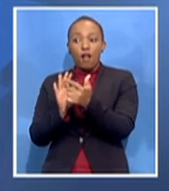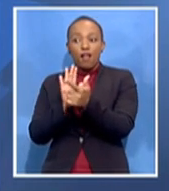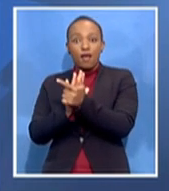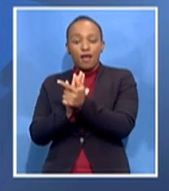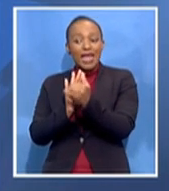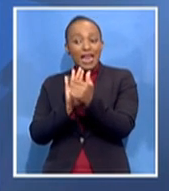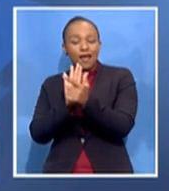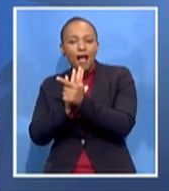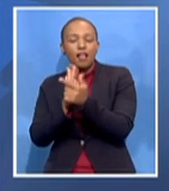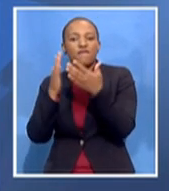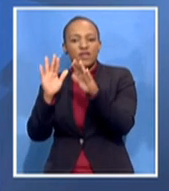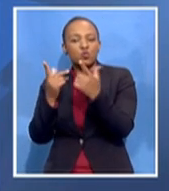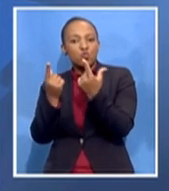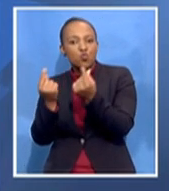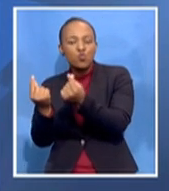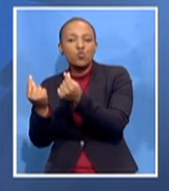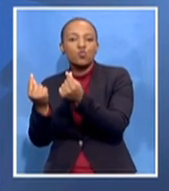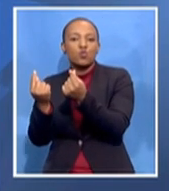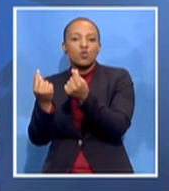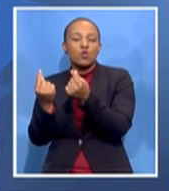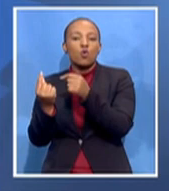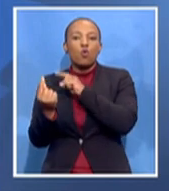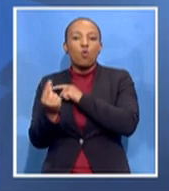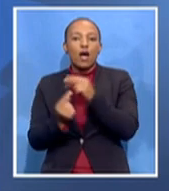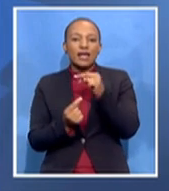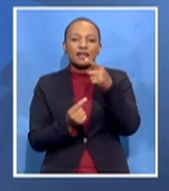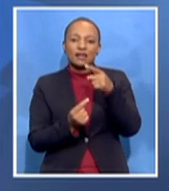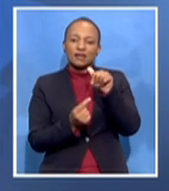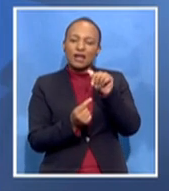which Nklasana resigned, they will be able to